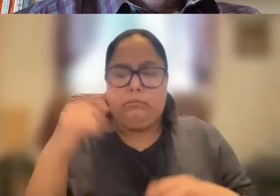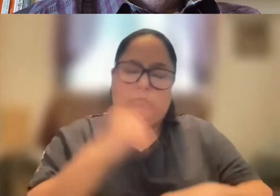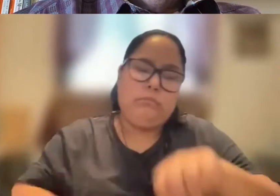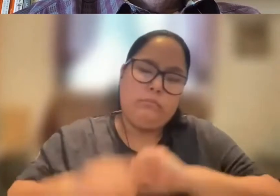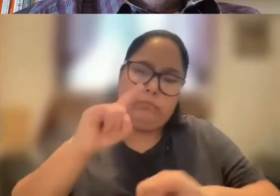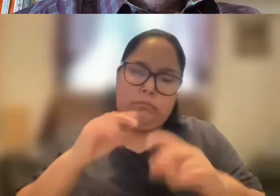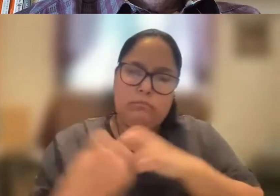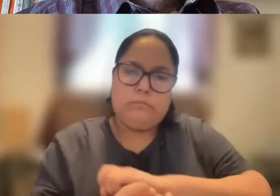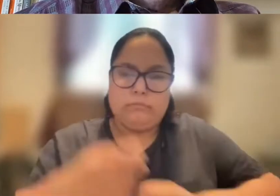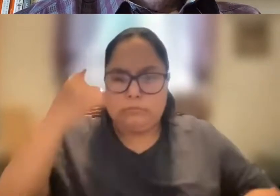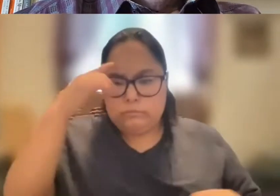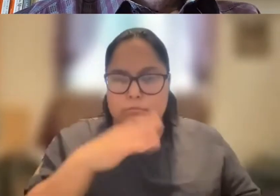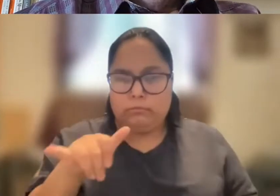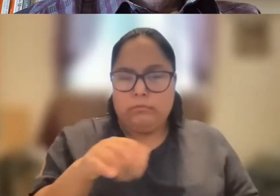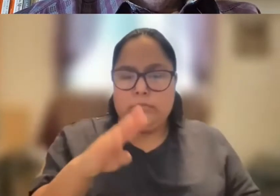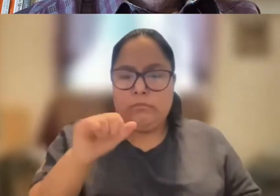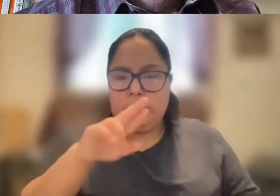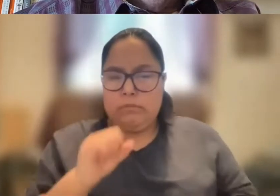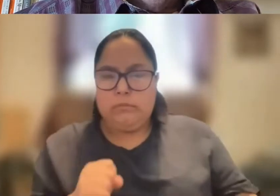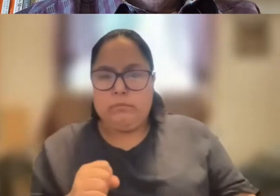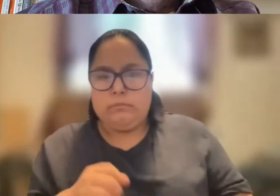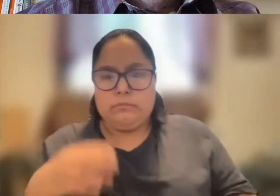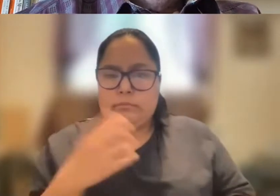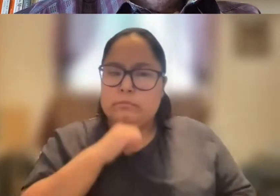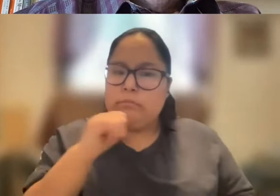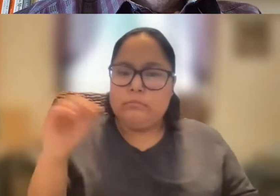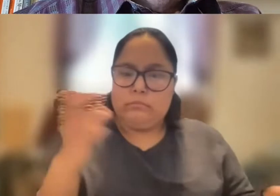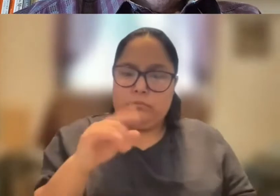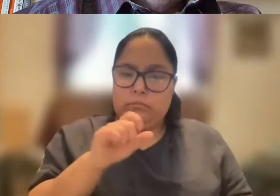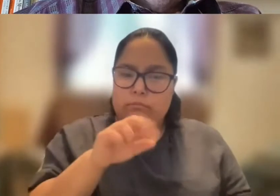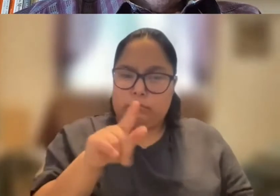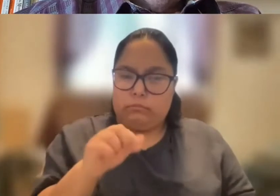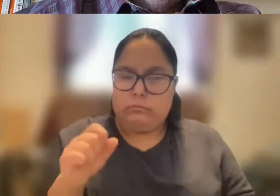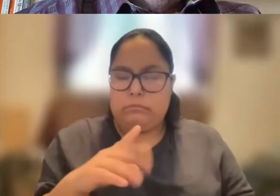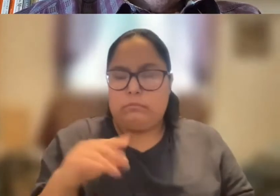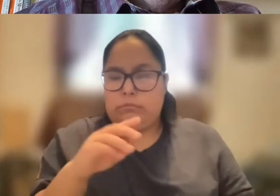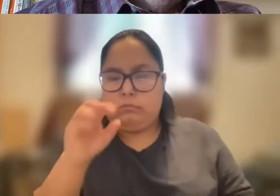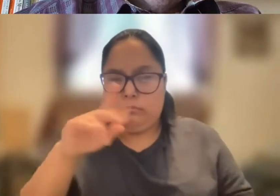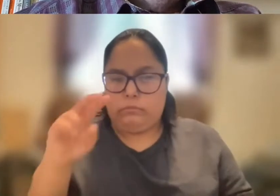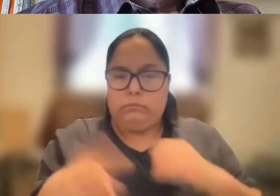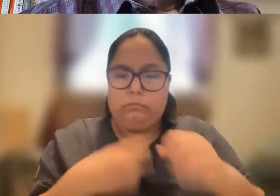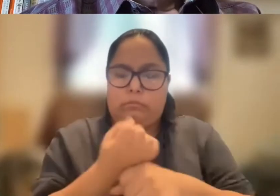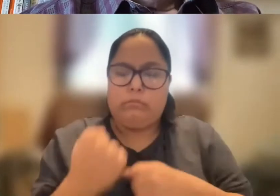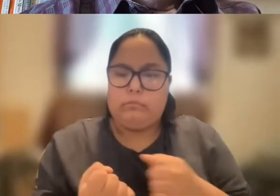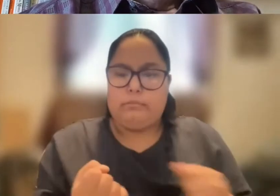changed and there's less gay bars to go to and there's certainly less social activities in the last 2 years,